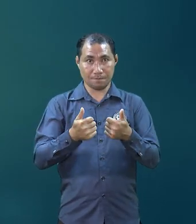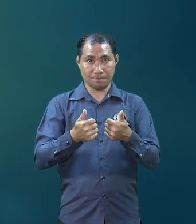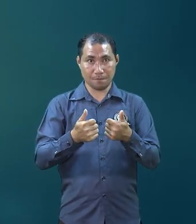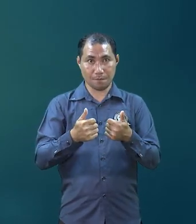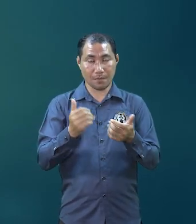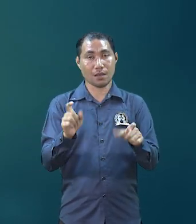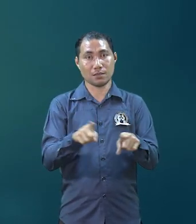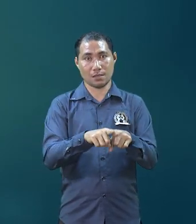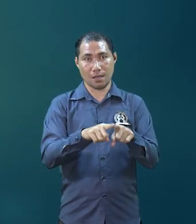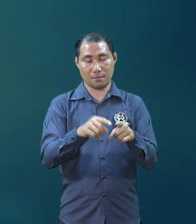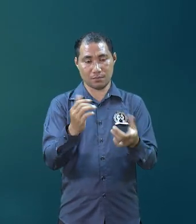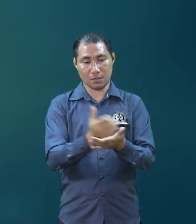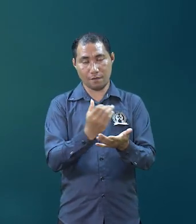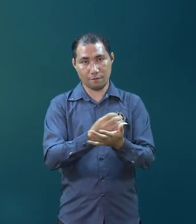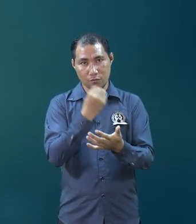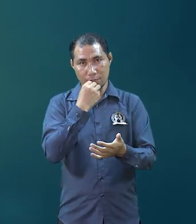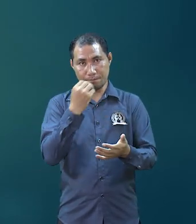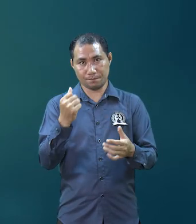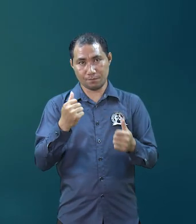and safe food practices.